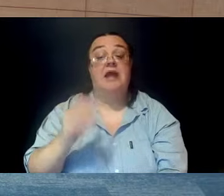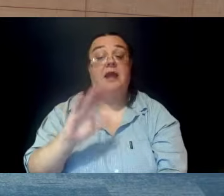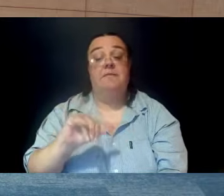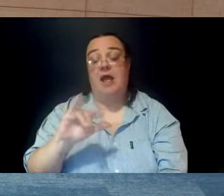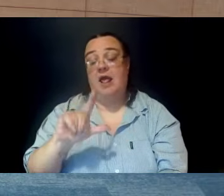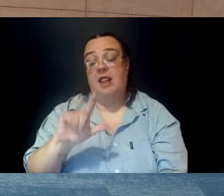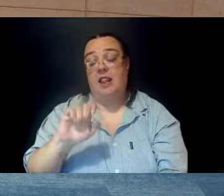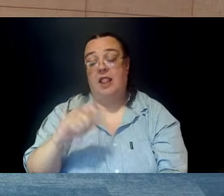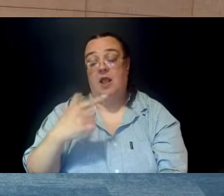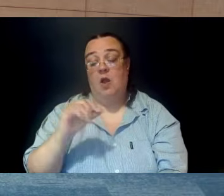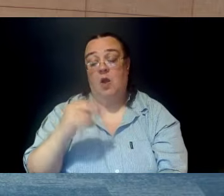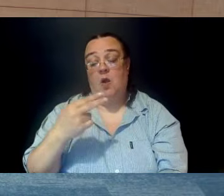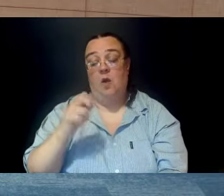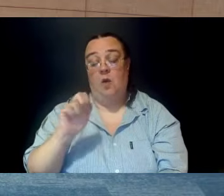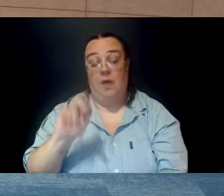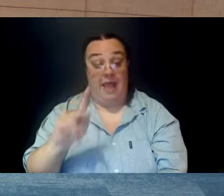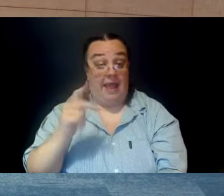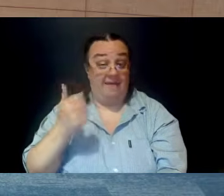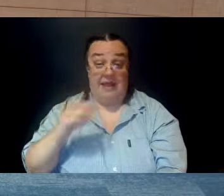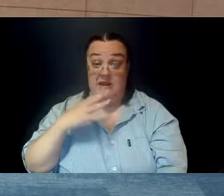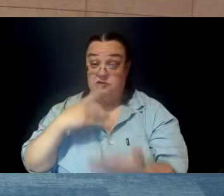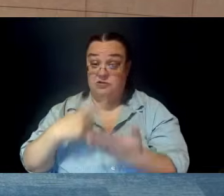discussion amongst the council?